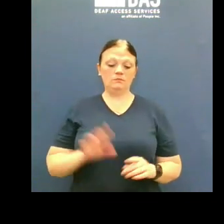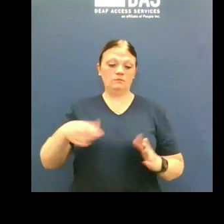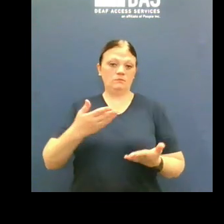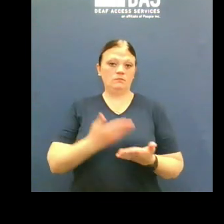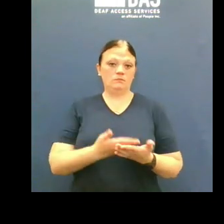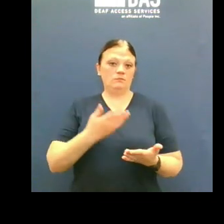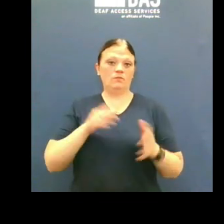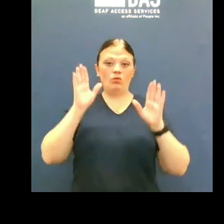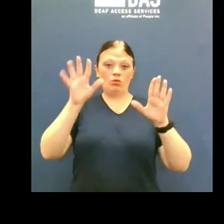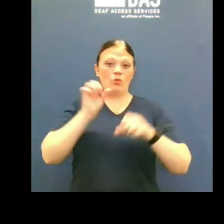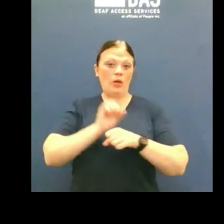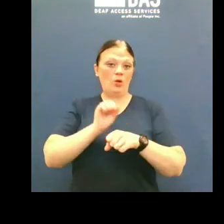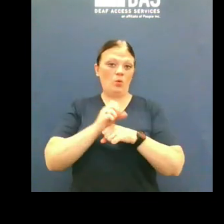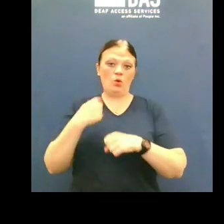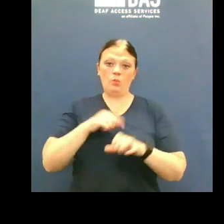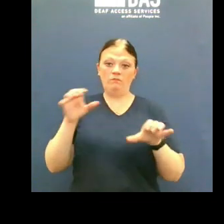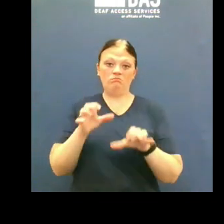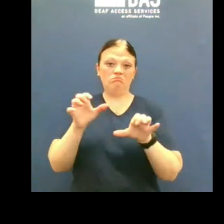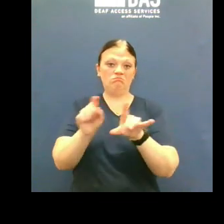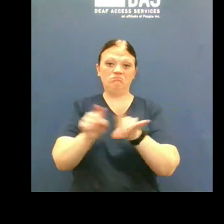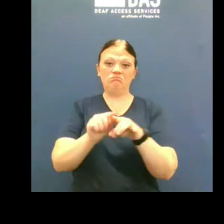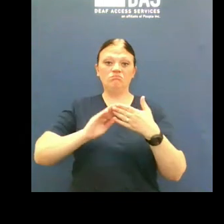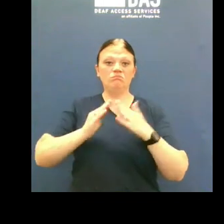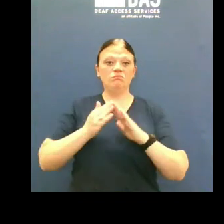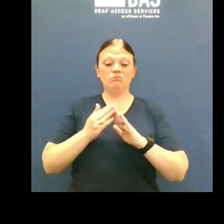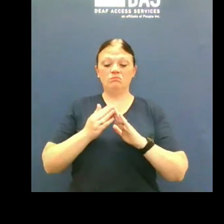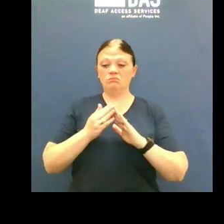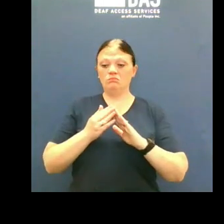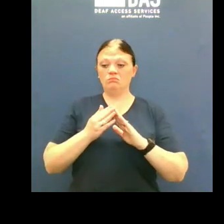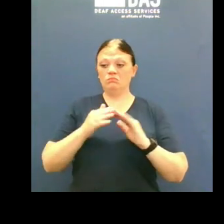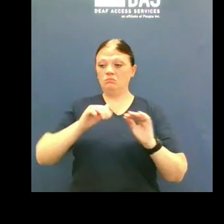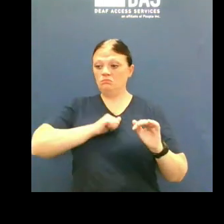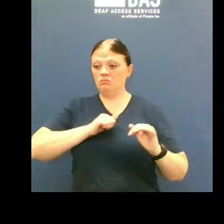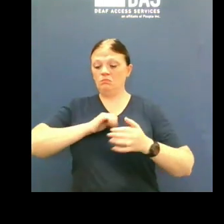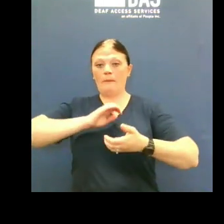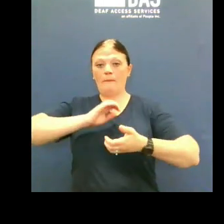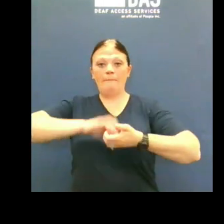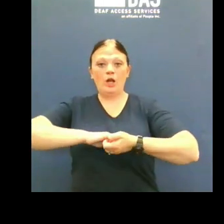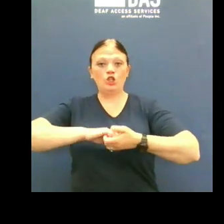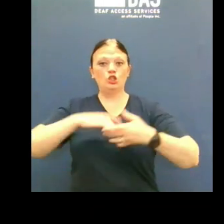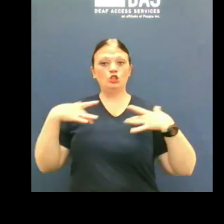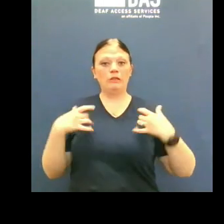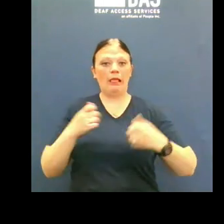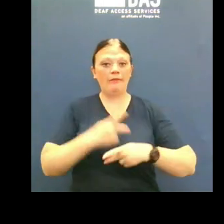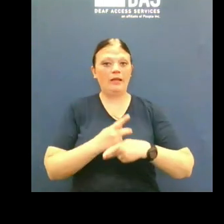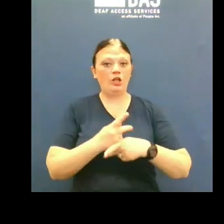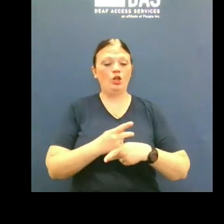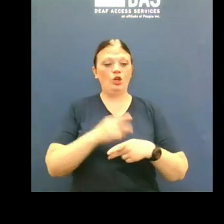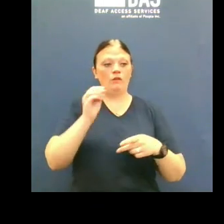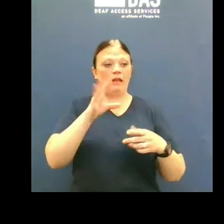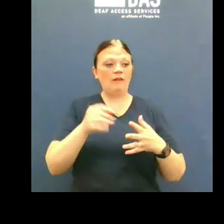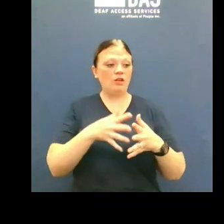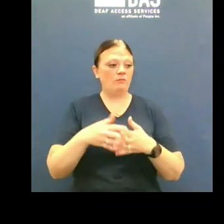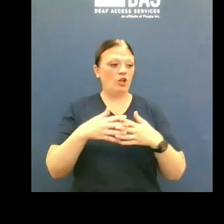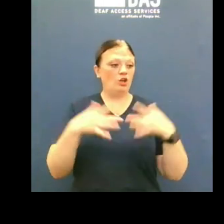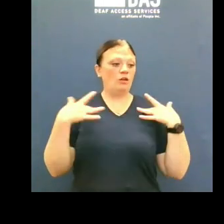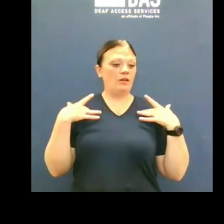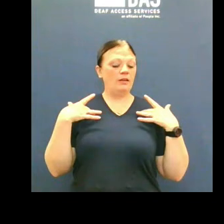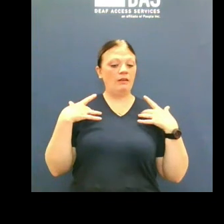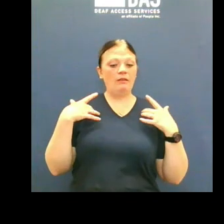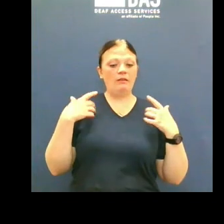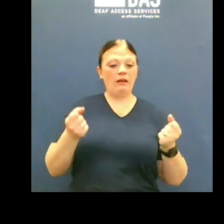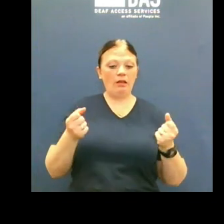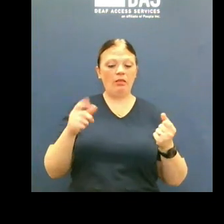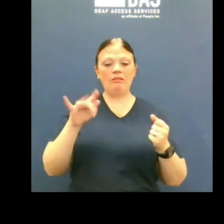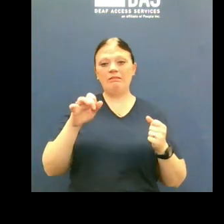the great work that we've done as a community between ourselves, our partners in the healthcare industry, the African American Health